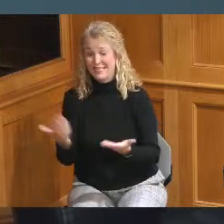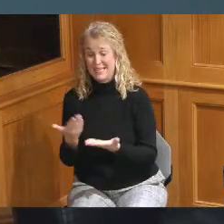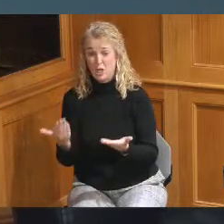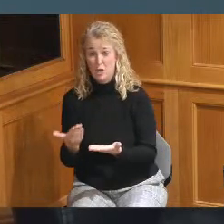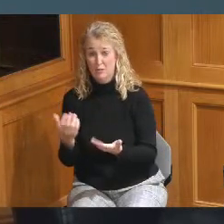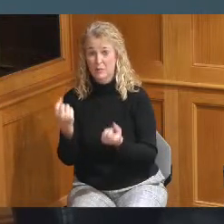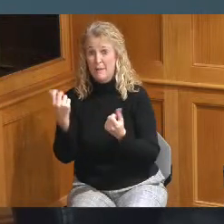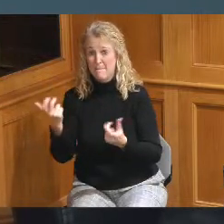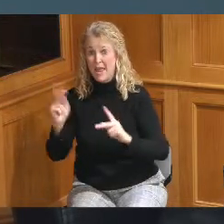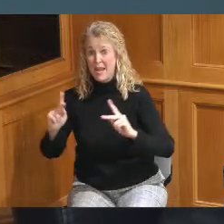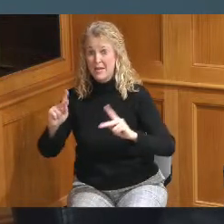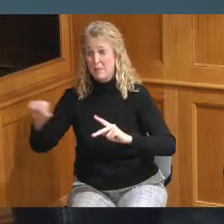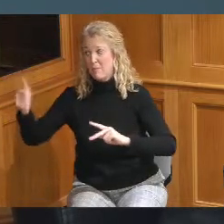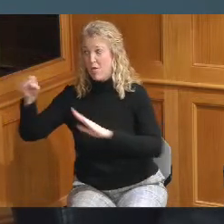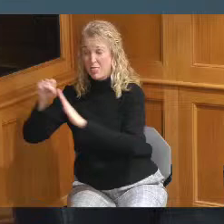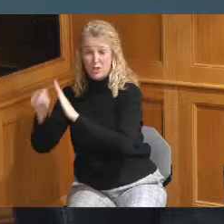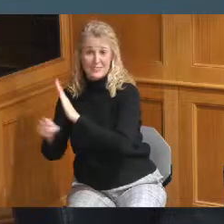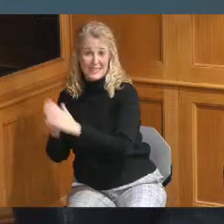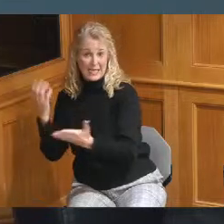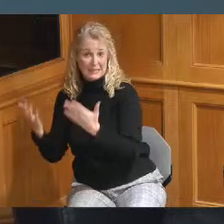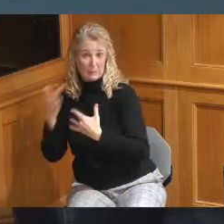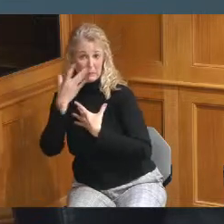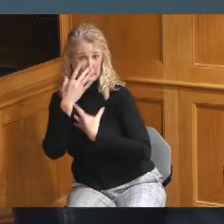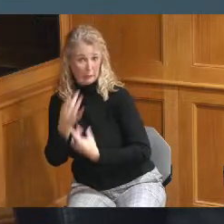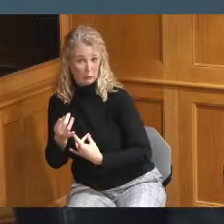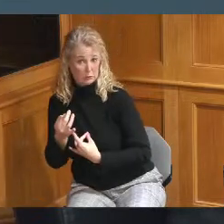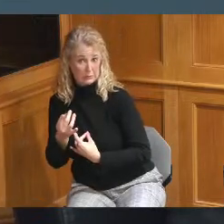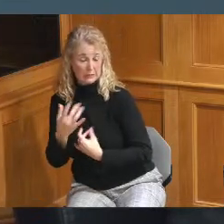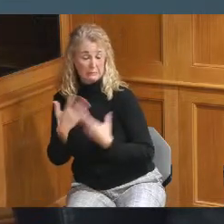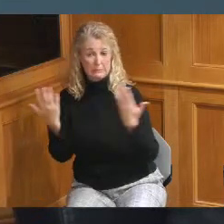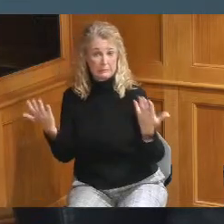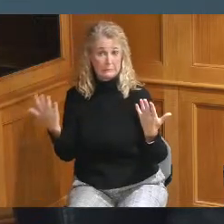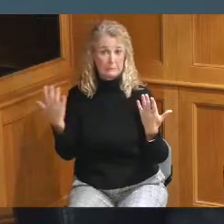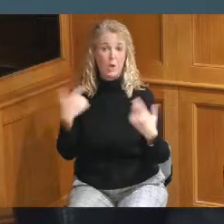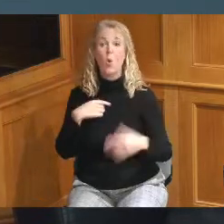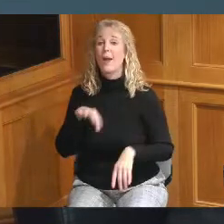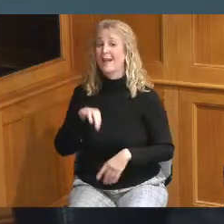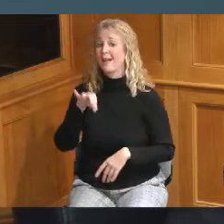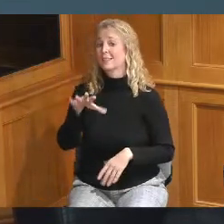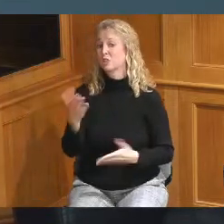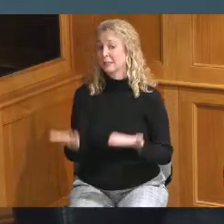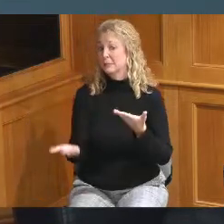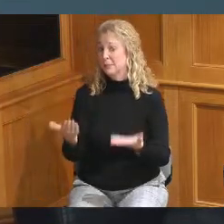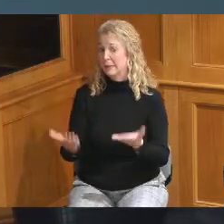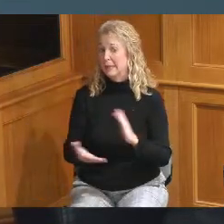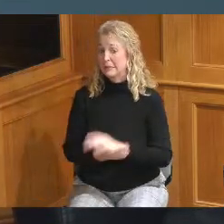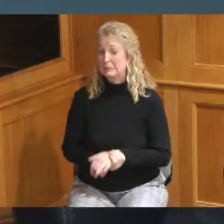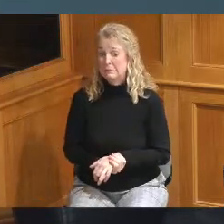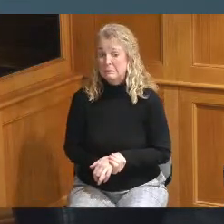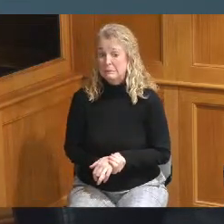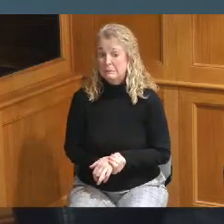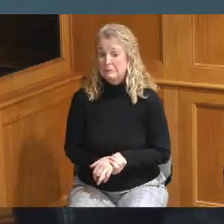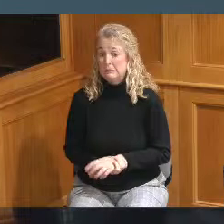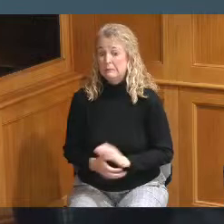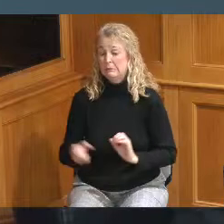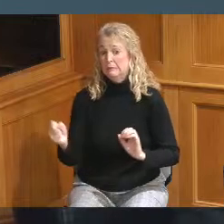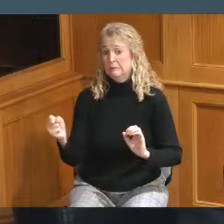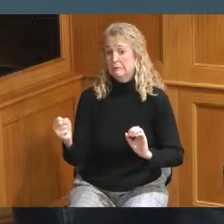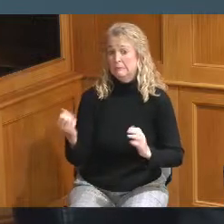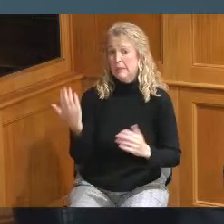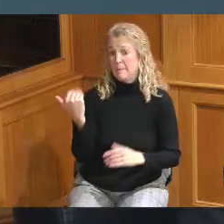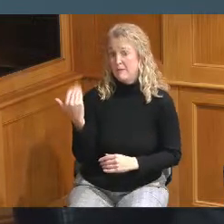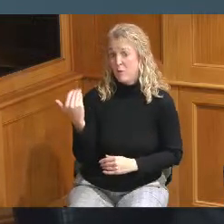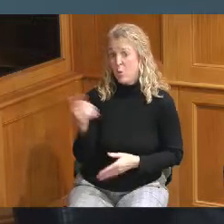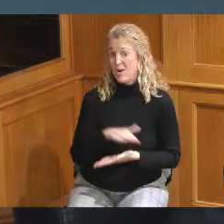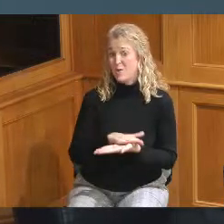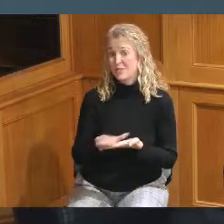of people looking for land to develop. So we need, and I also suggested possibly taking it back to what it was when those